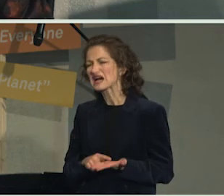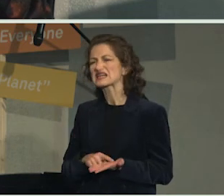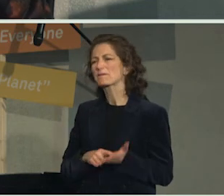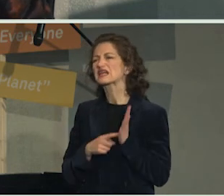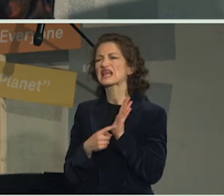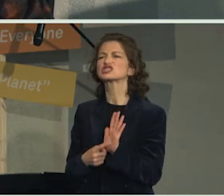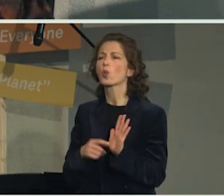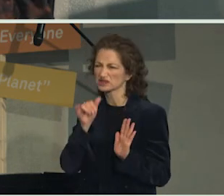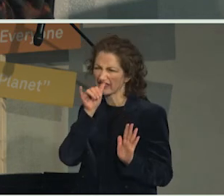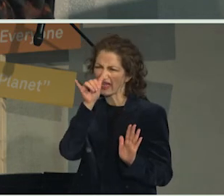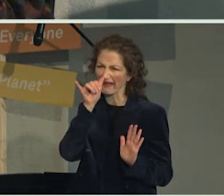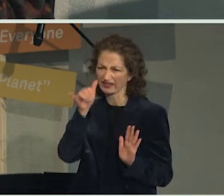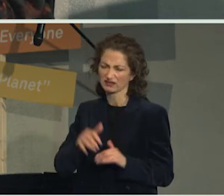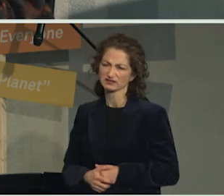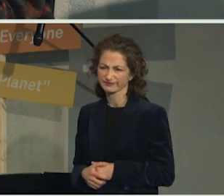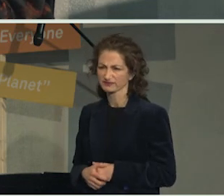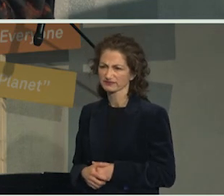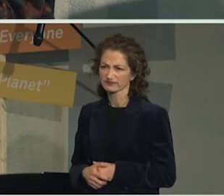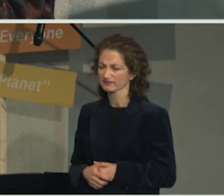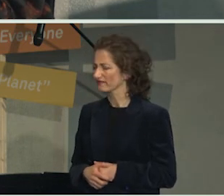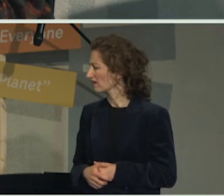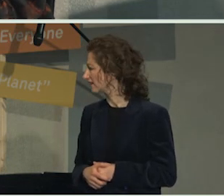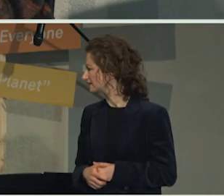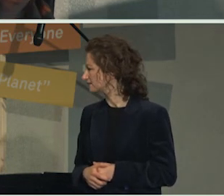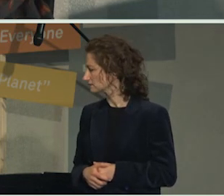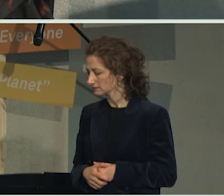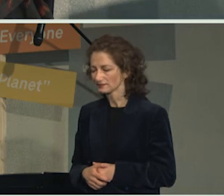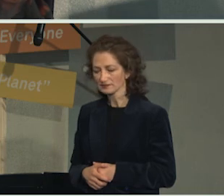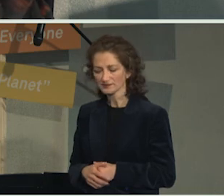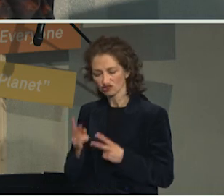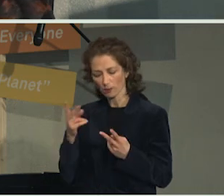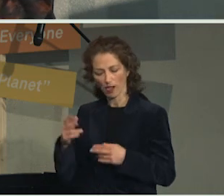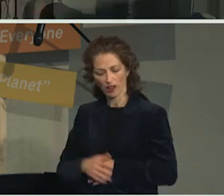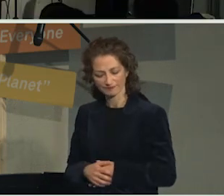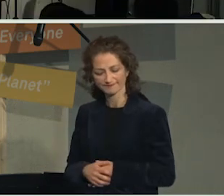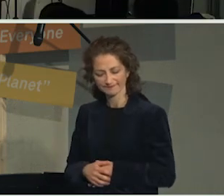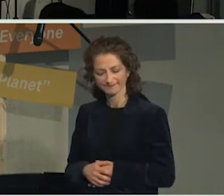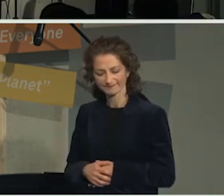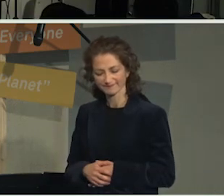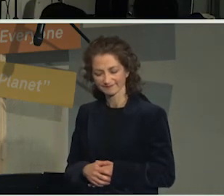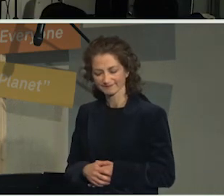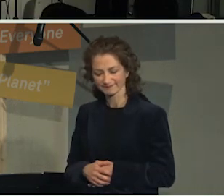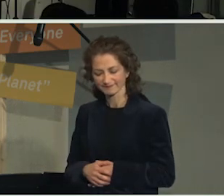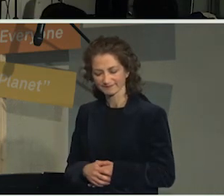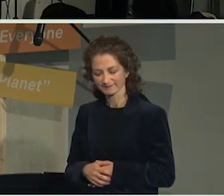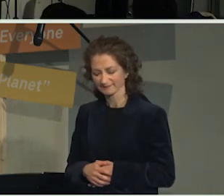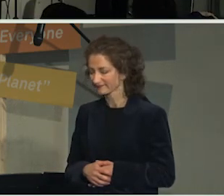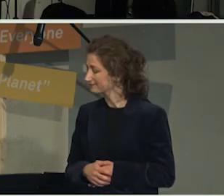it's representation envy. Look what they made us feel. Wow.